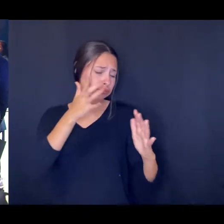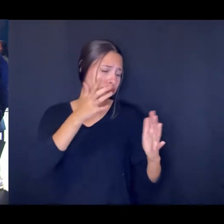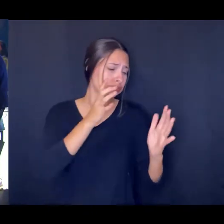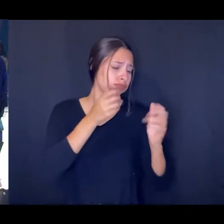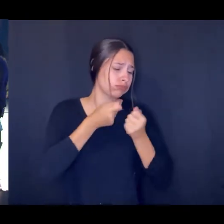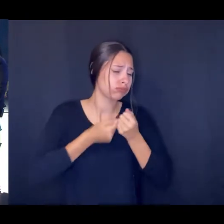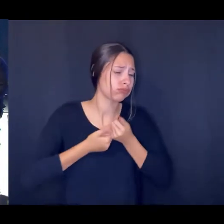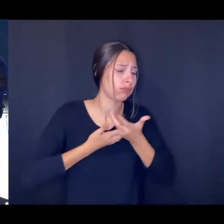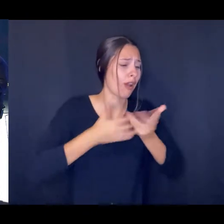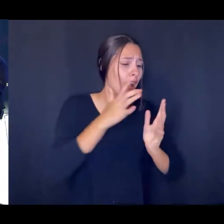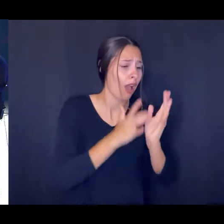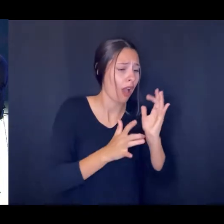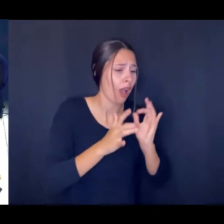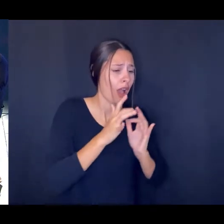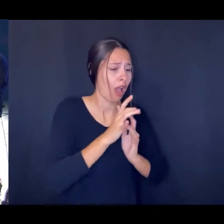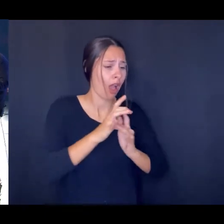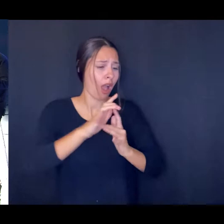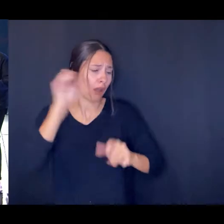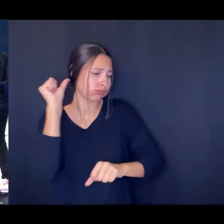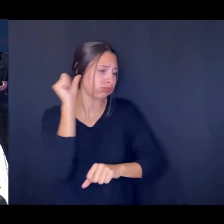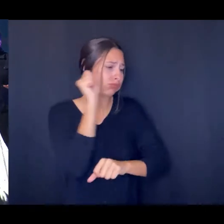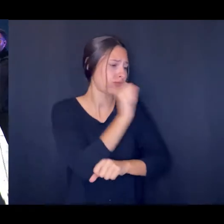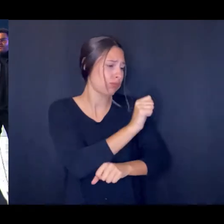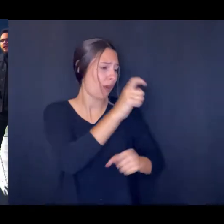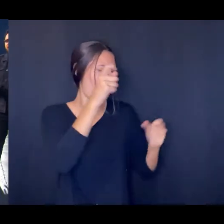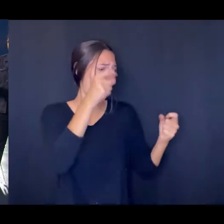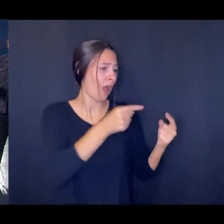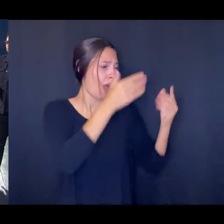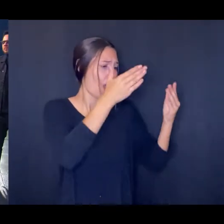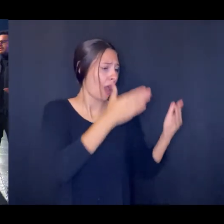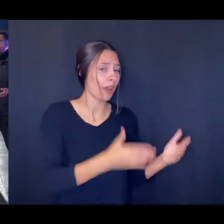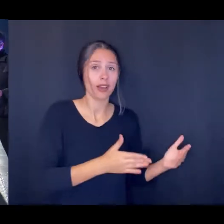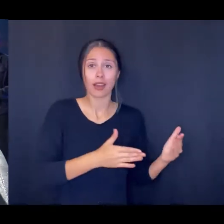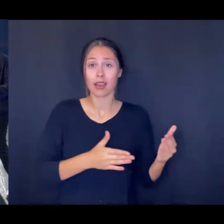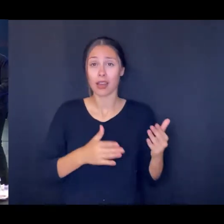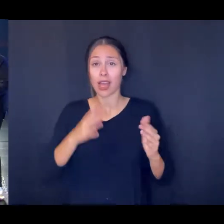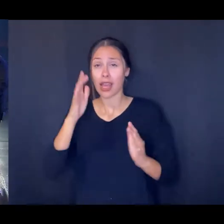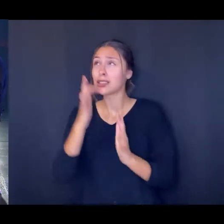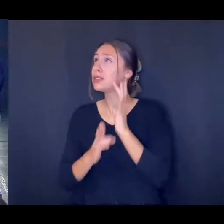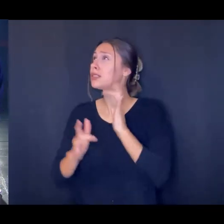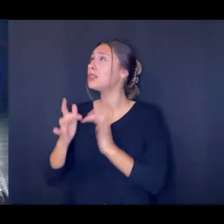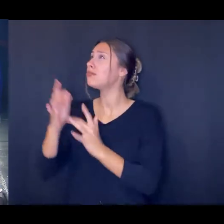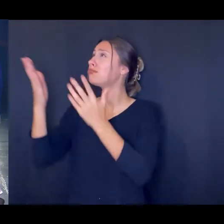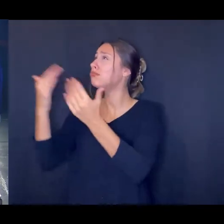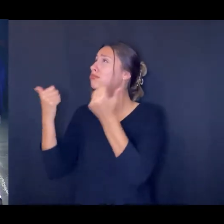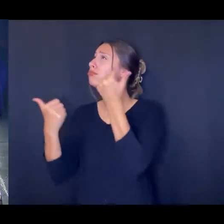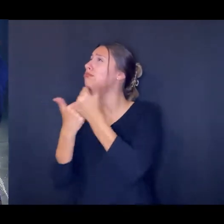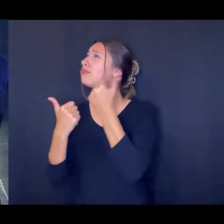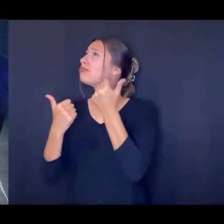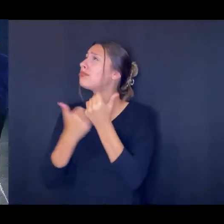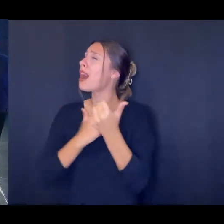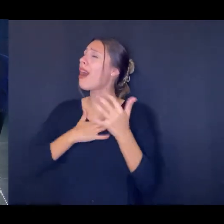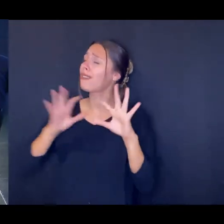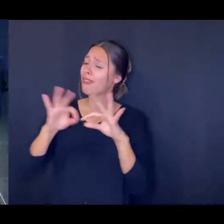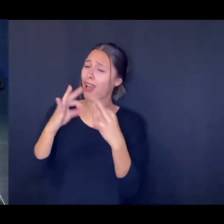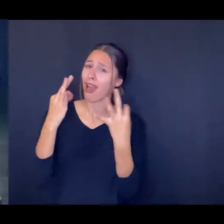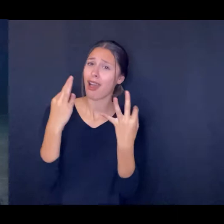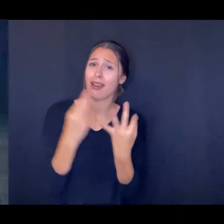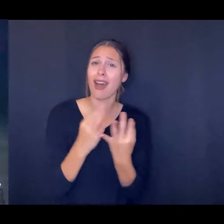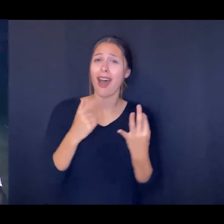Jesus, in the darkness over every enemy. For your family. Jesus, for